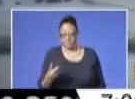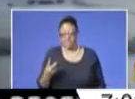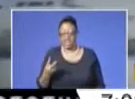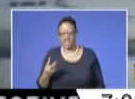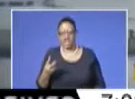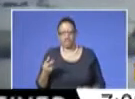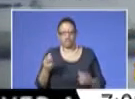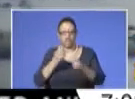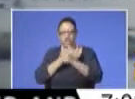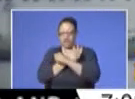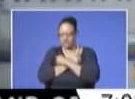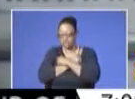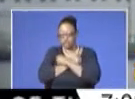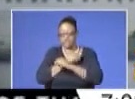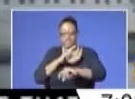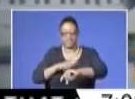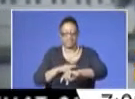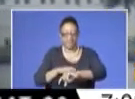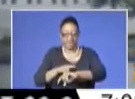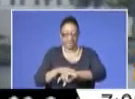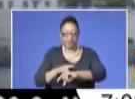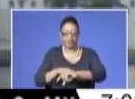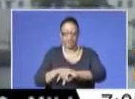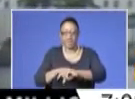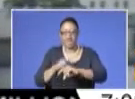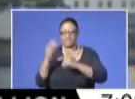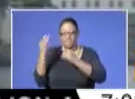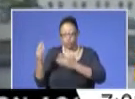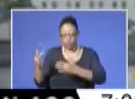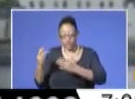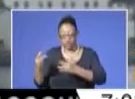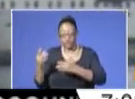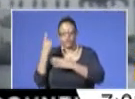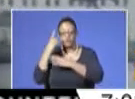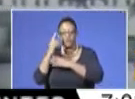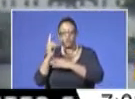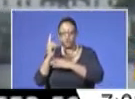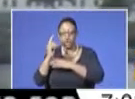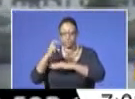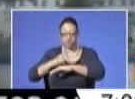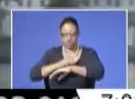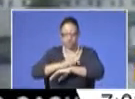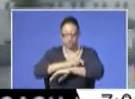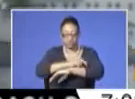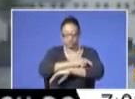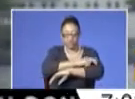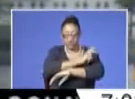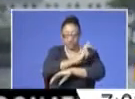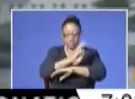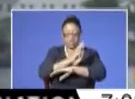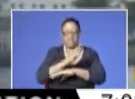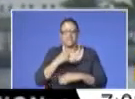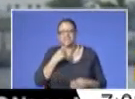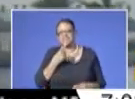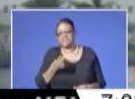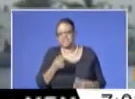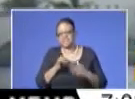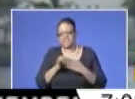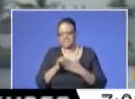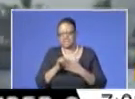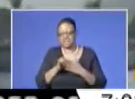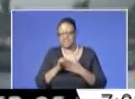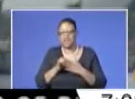rebounding due to its designation as a COVID-19 travel hotspot. When asked whether cruise lines are ready to make a return,